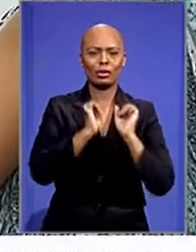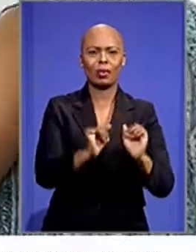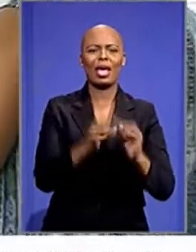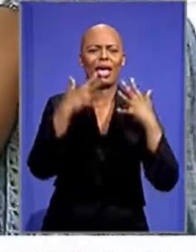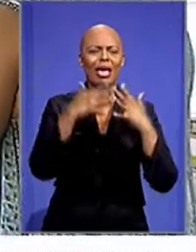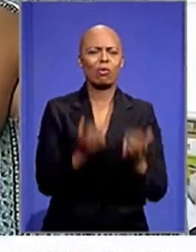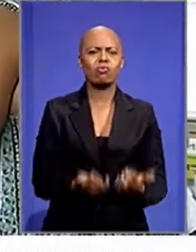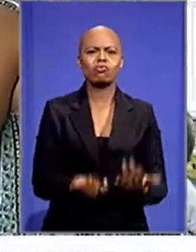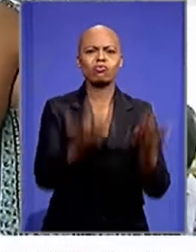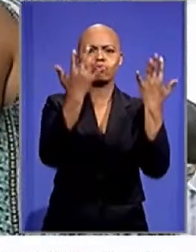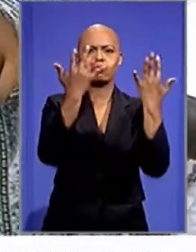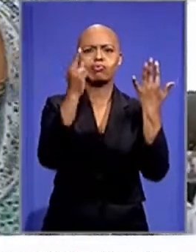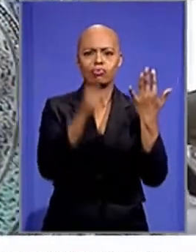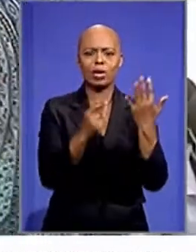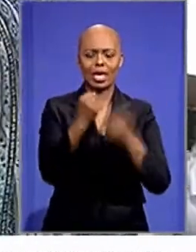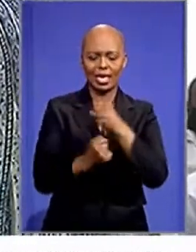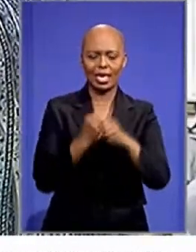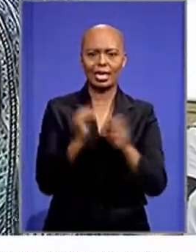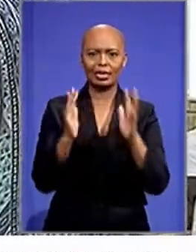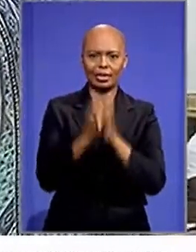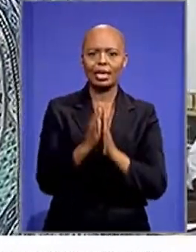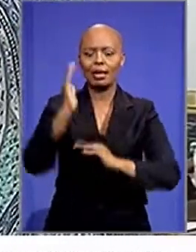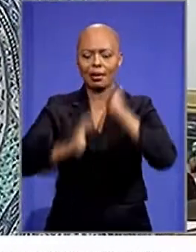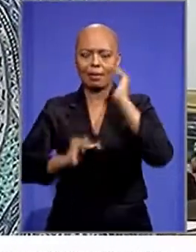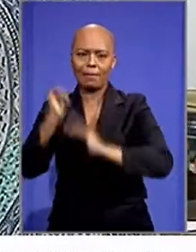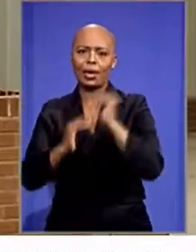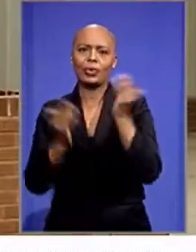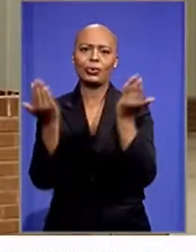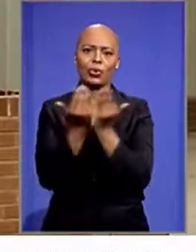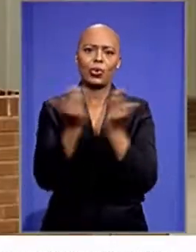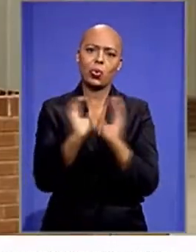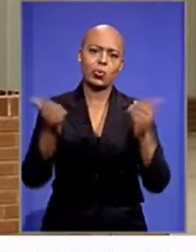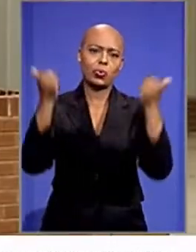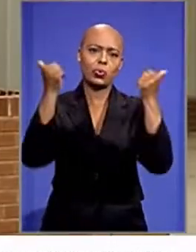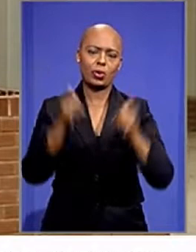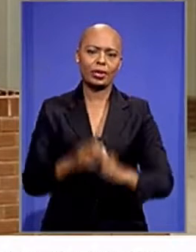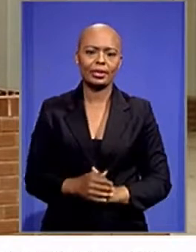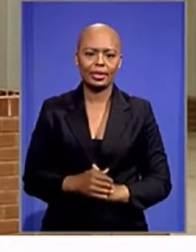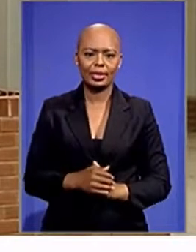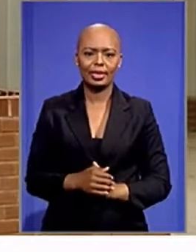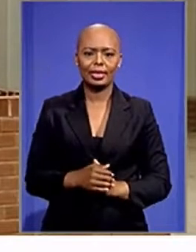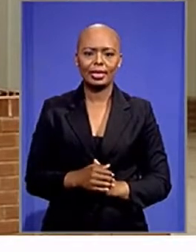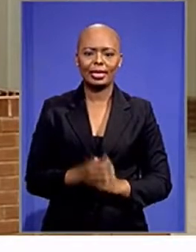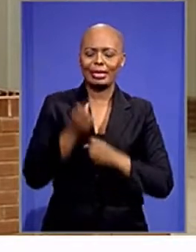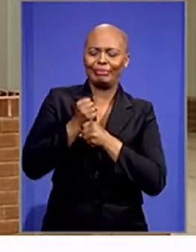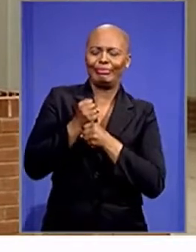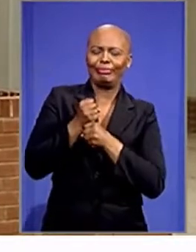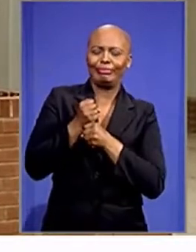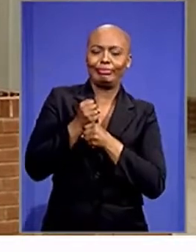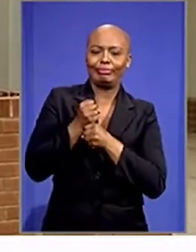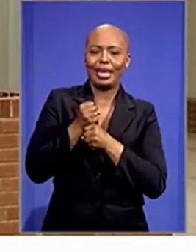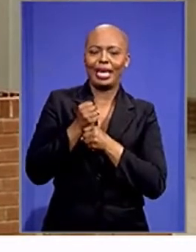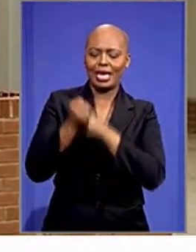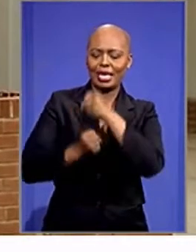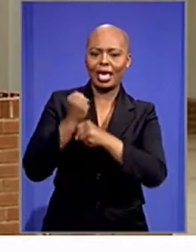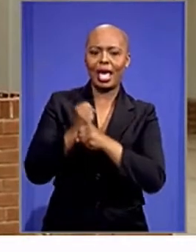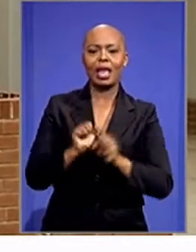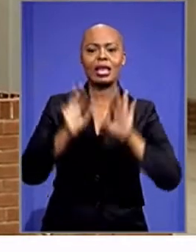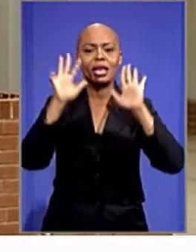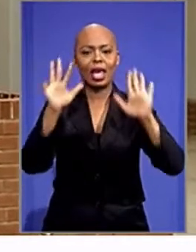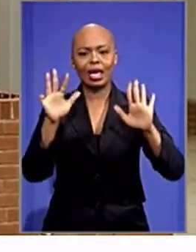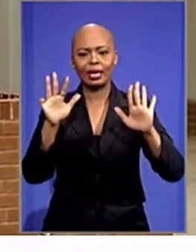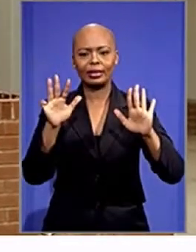ka mora ketsahalo eo, sekolo se ahuwe botjha. They kept us in a cage for 9 years, and when they opened